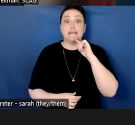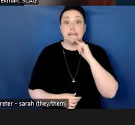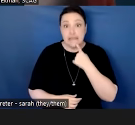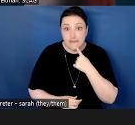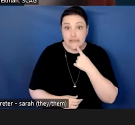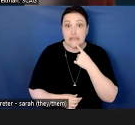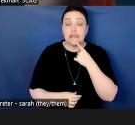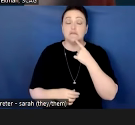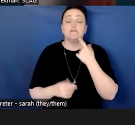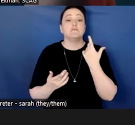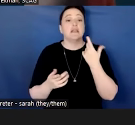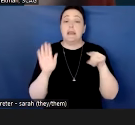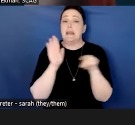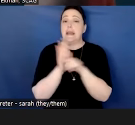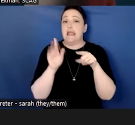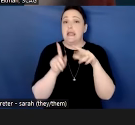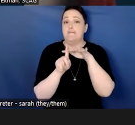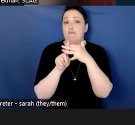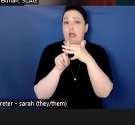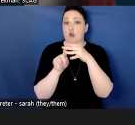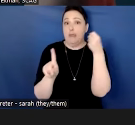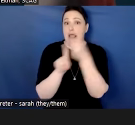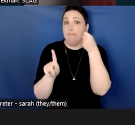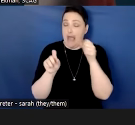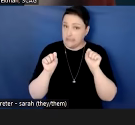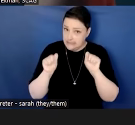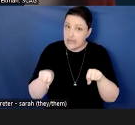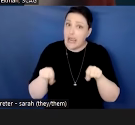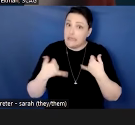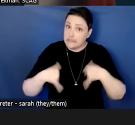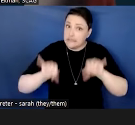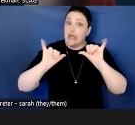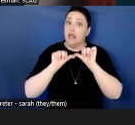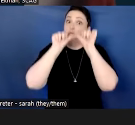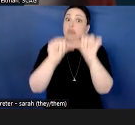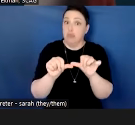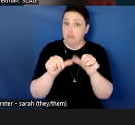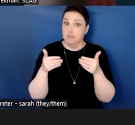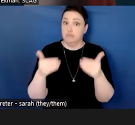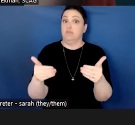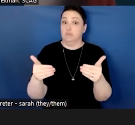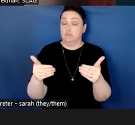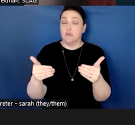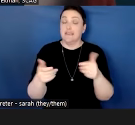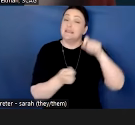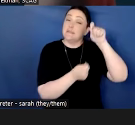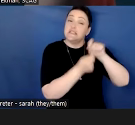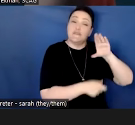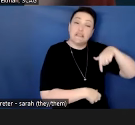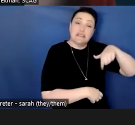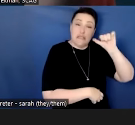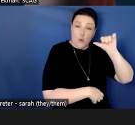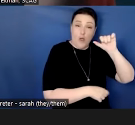adverse environmental impacts. A type of CEQA document that I didn't specifically mention in my presentation, it's called a statement